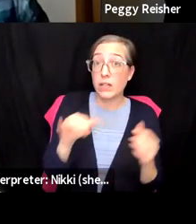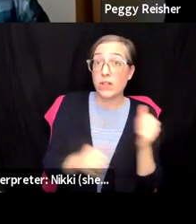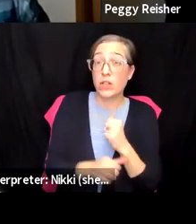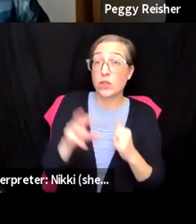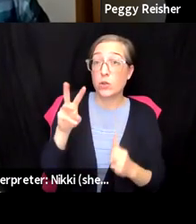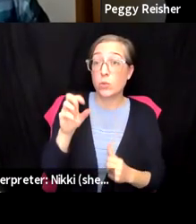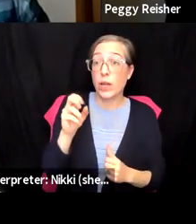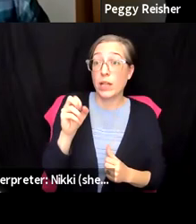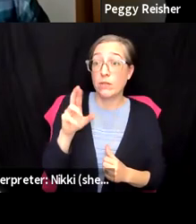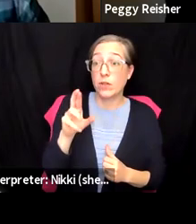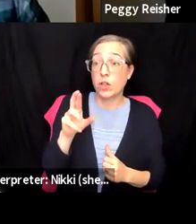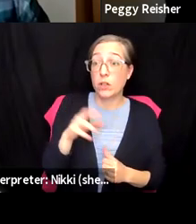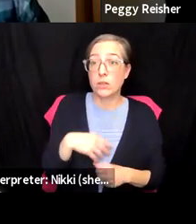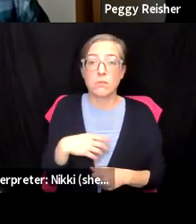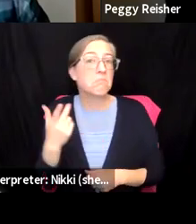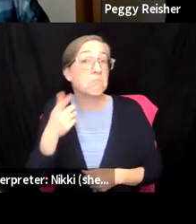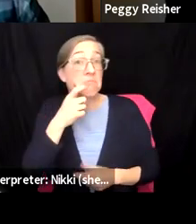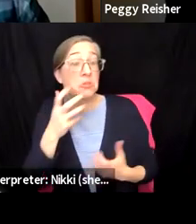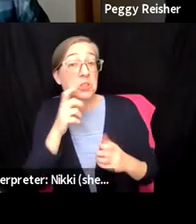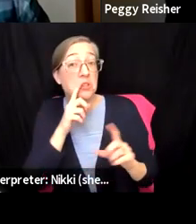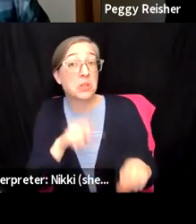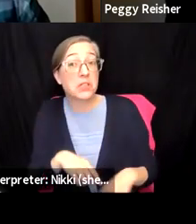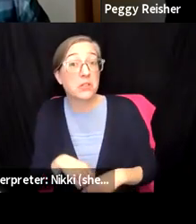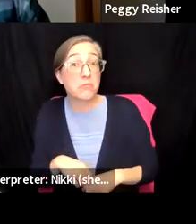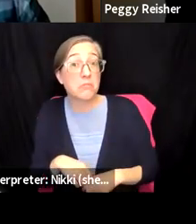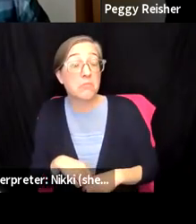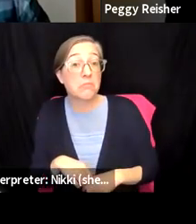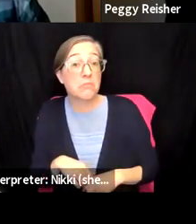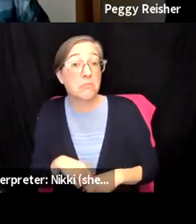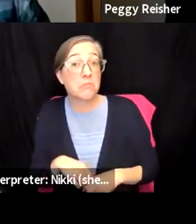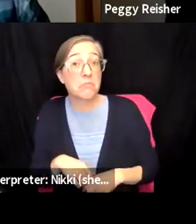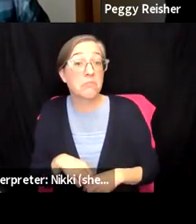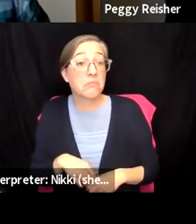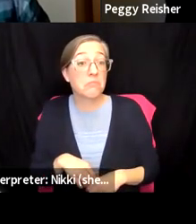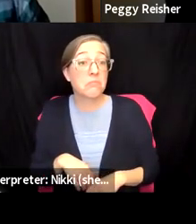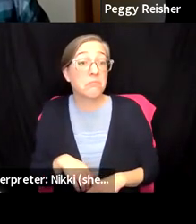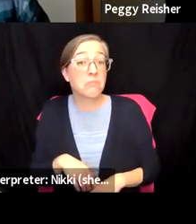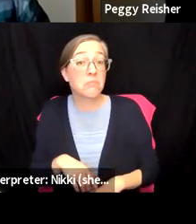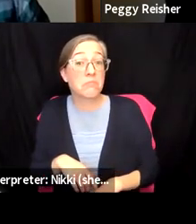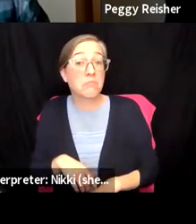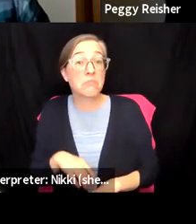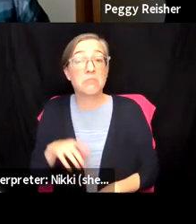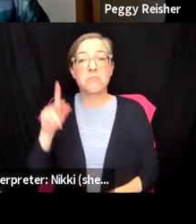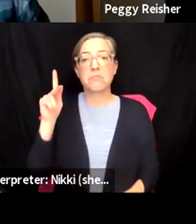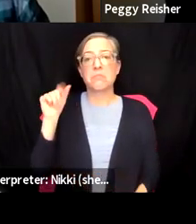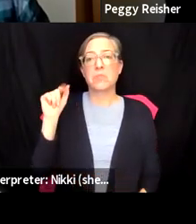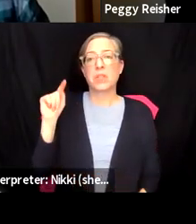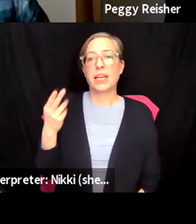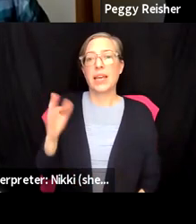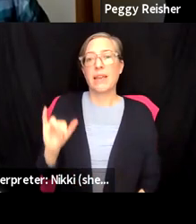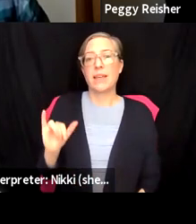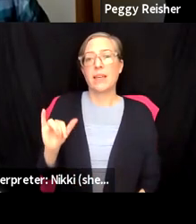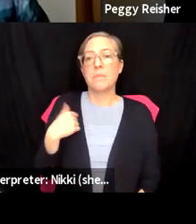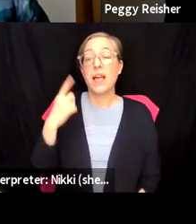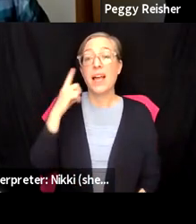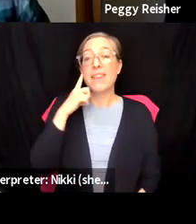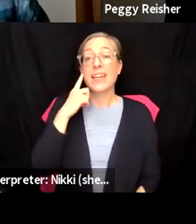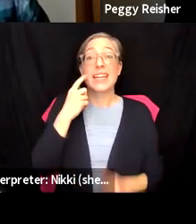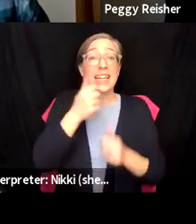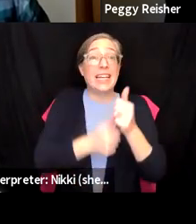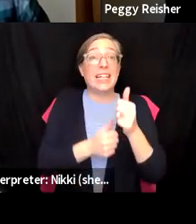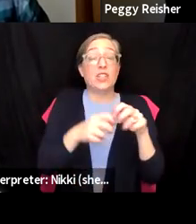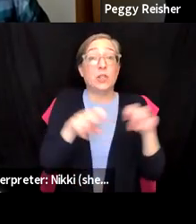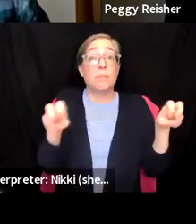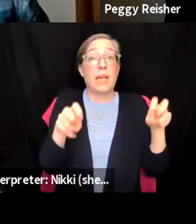Who would like to field that one? The chore services only work under waiver. I think what we should do is we should have each panelist